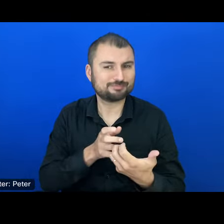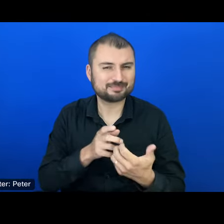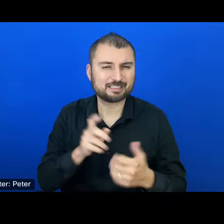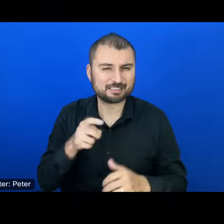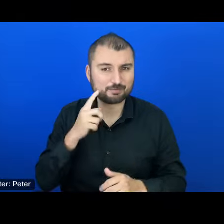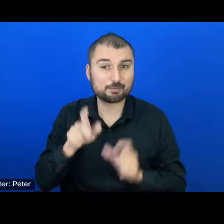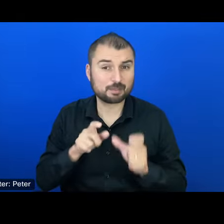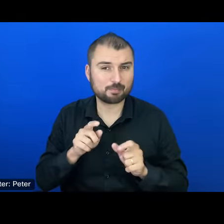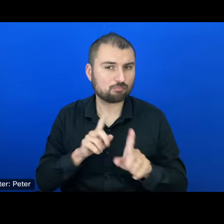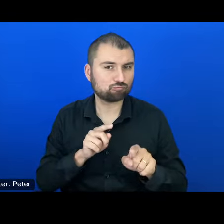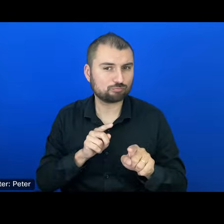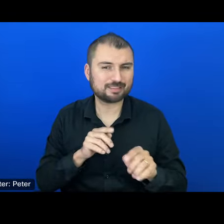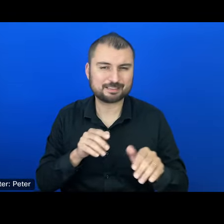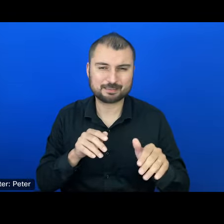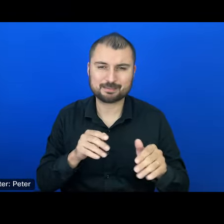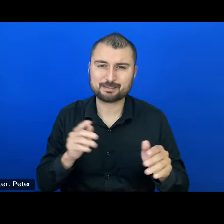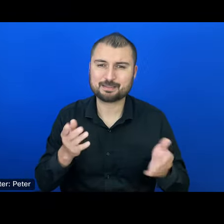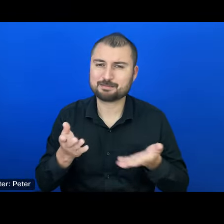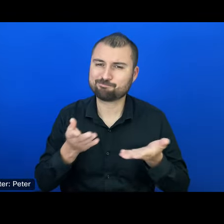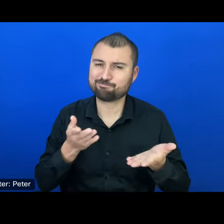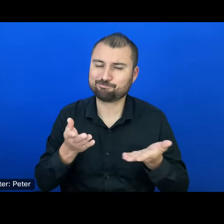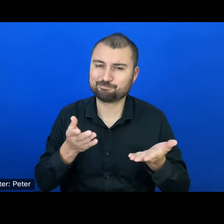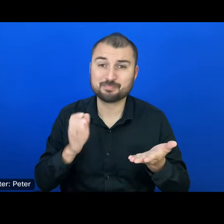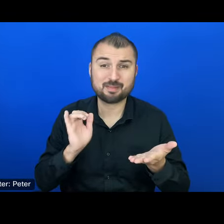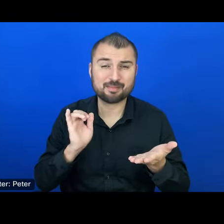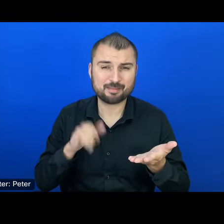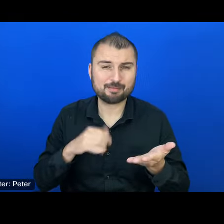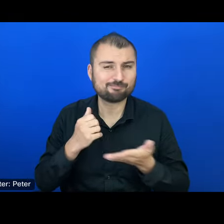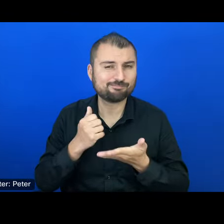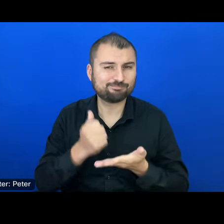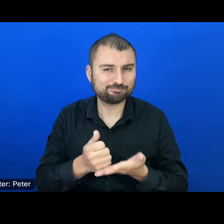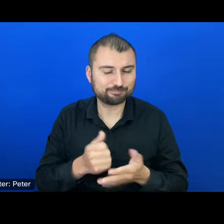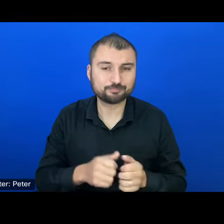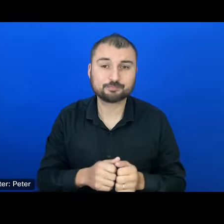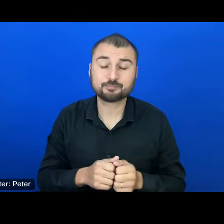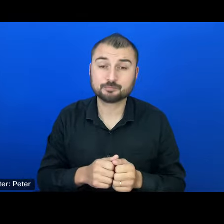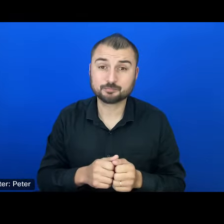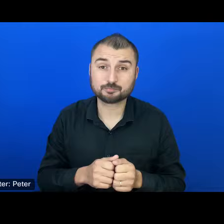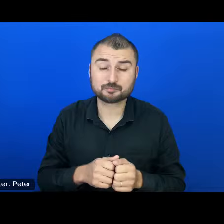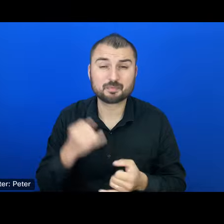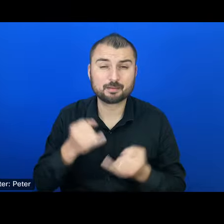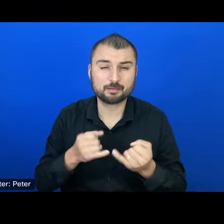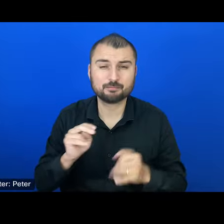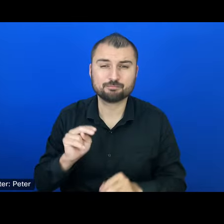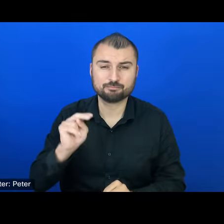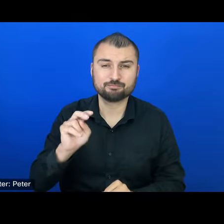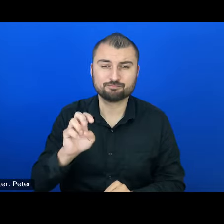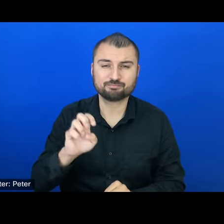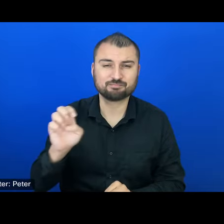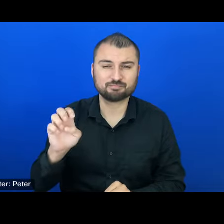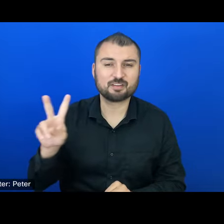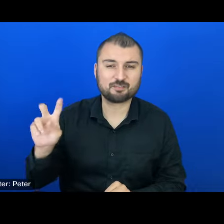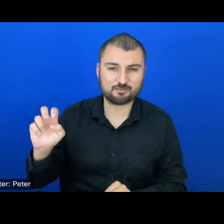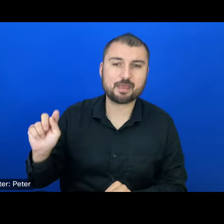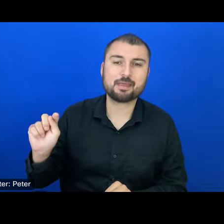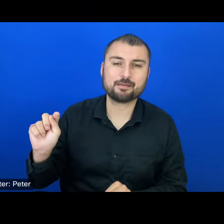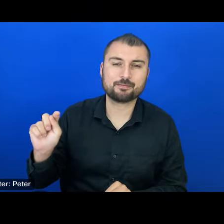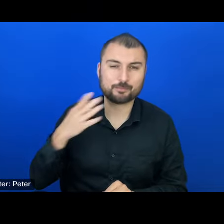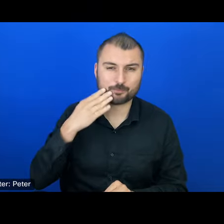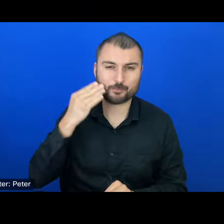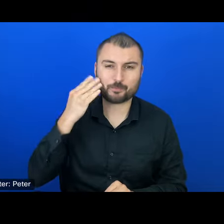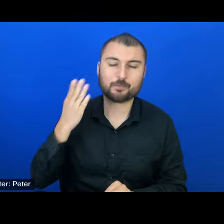ceremonies. So it does help in that regard. And then the last piece is the Northeast Kansas Veterans Home. So that's